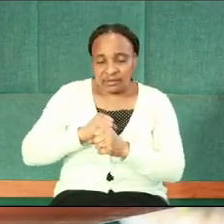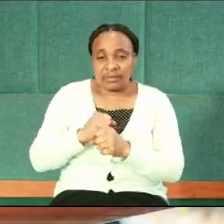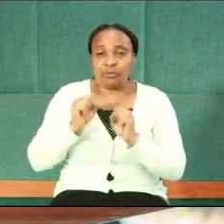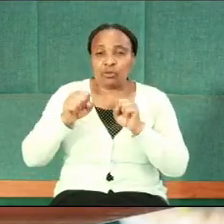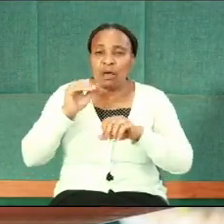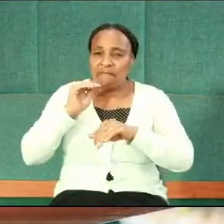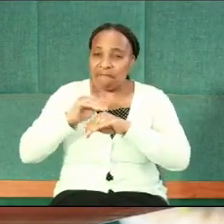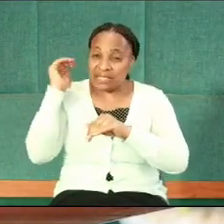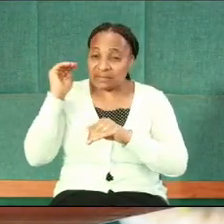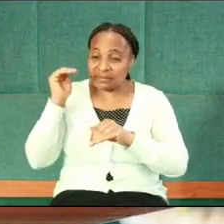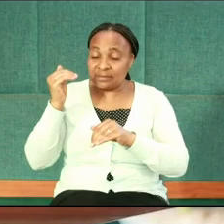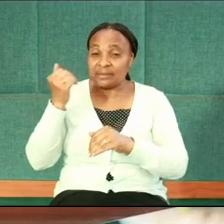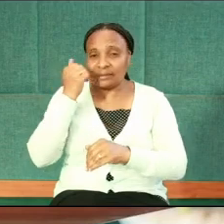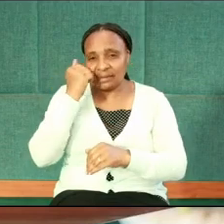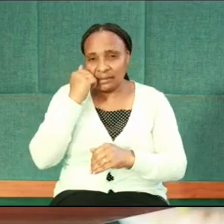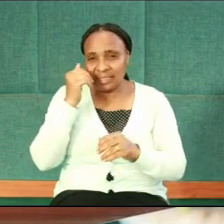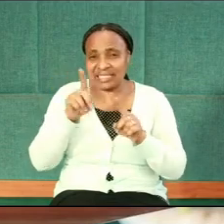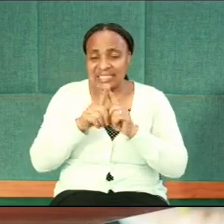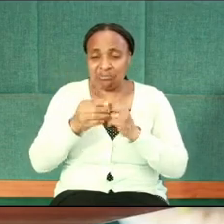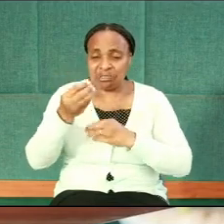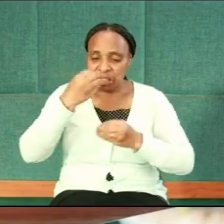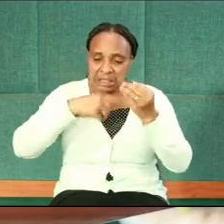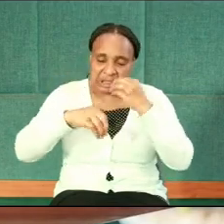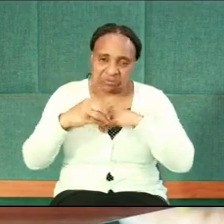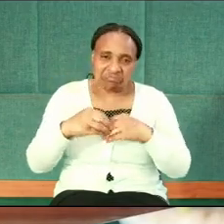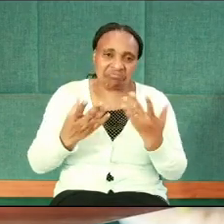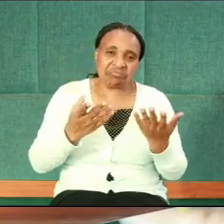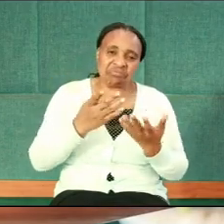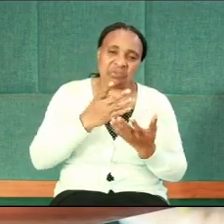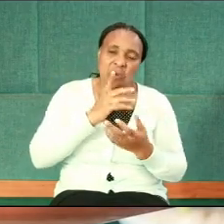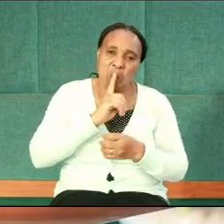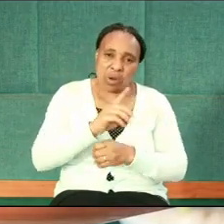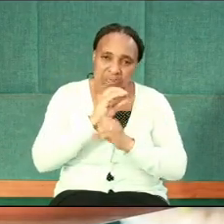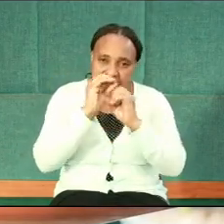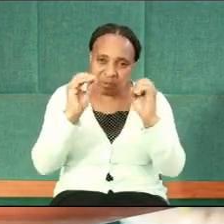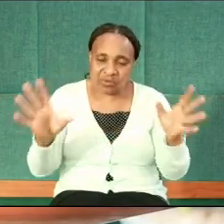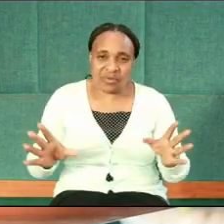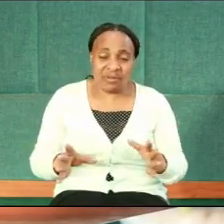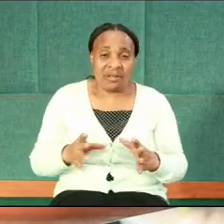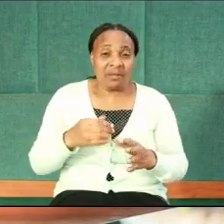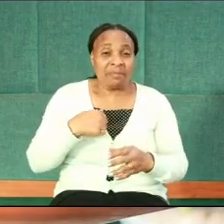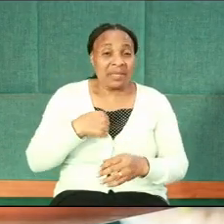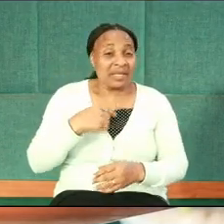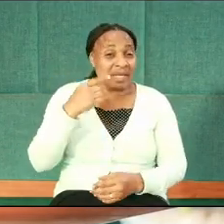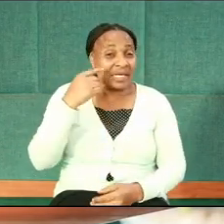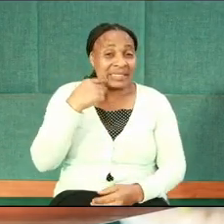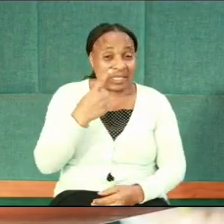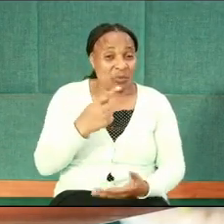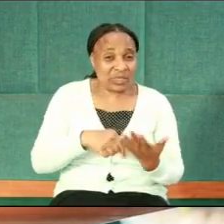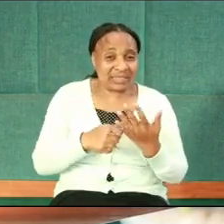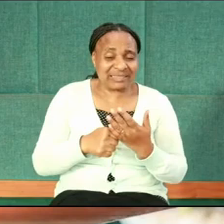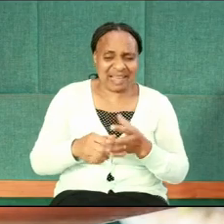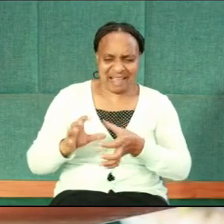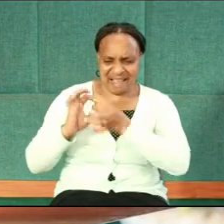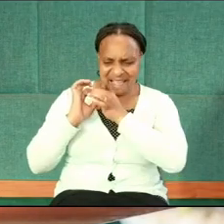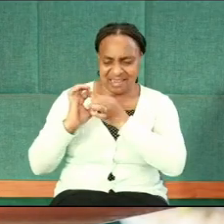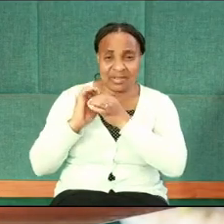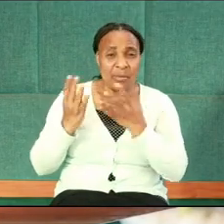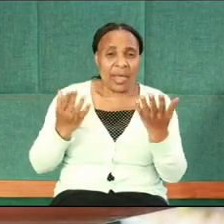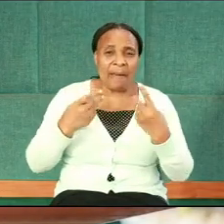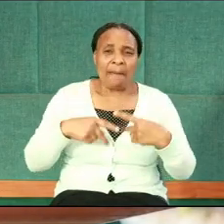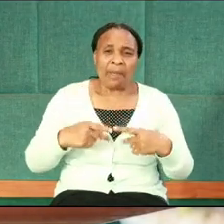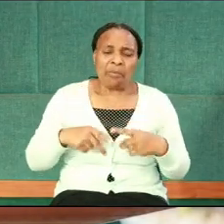some of the diseases we saw, like eating disorders. Remember I said, it is especially in culture where people